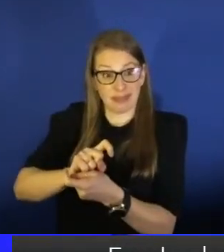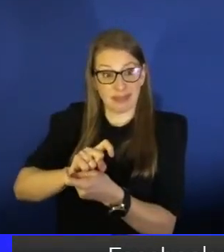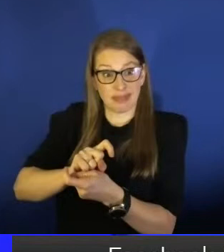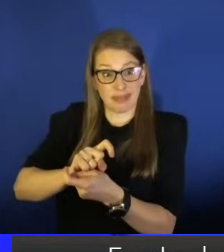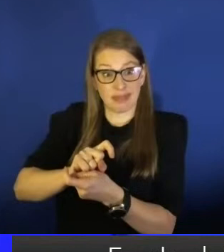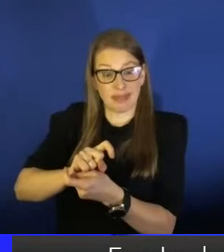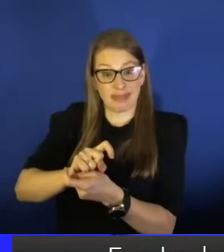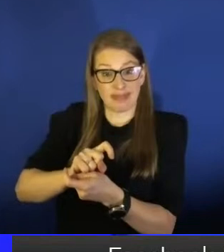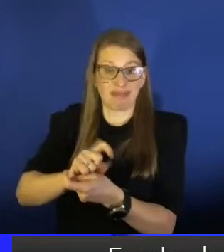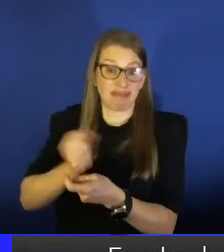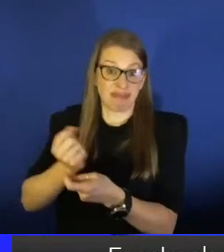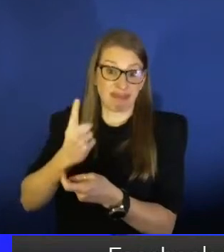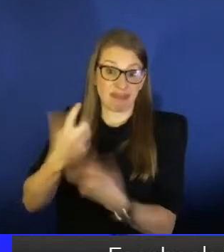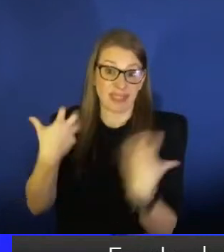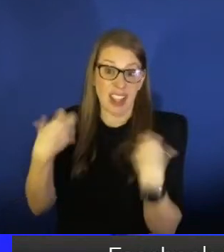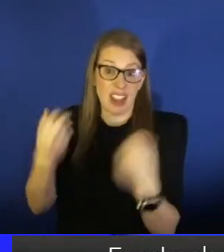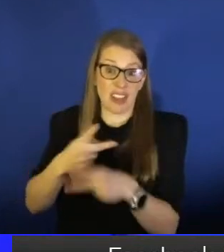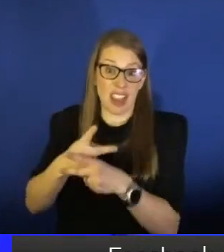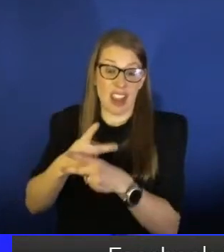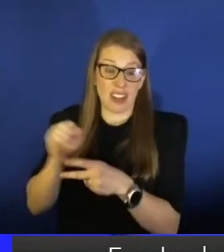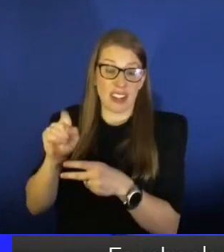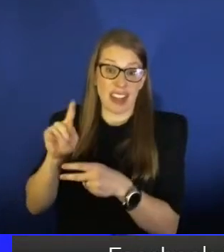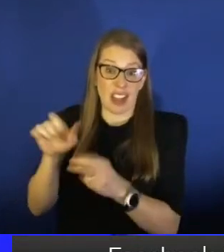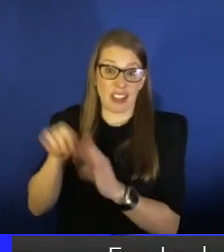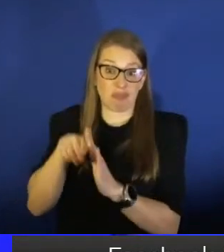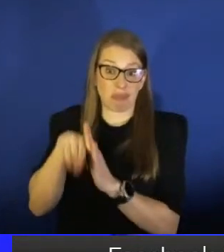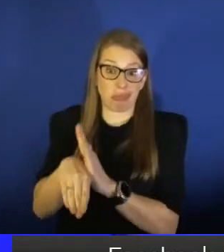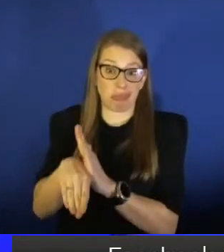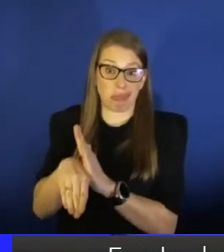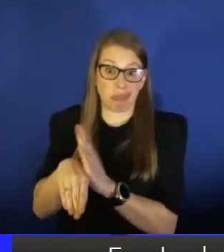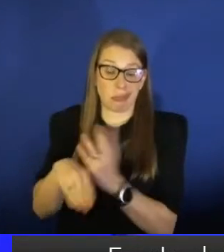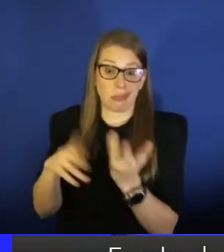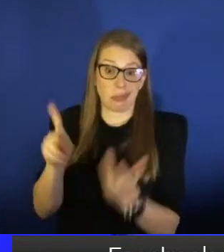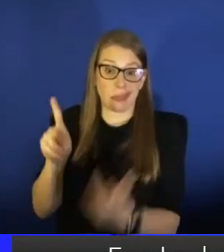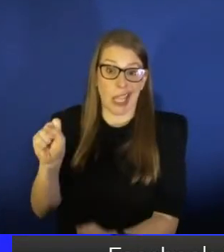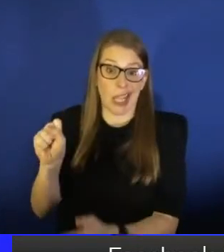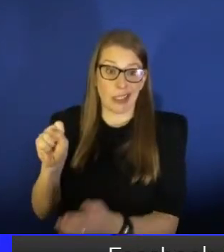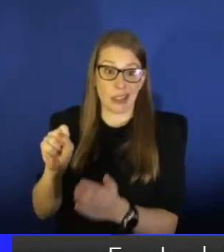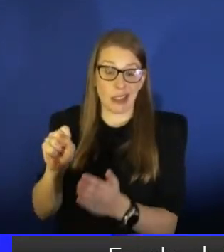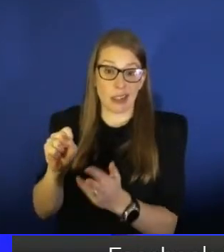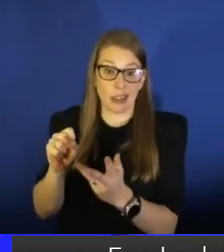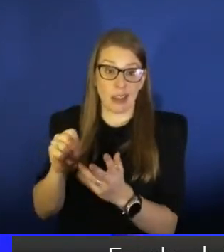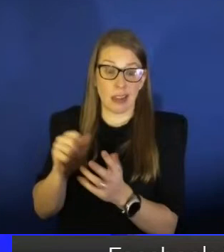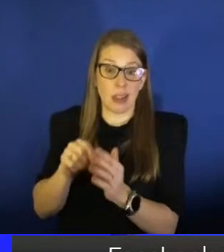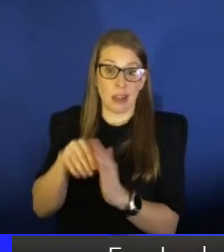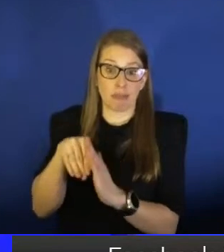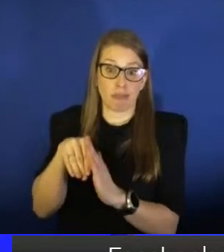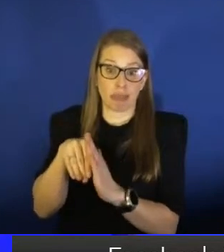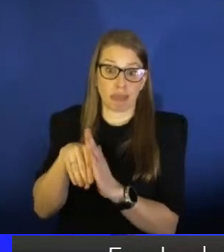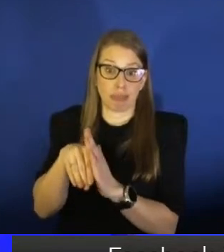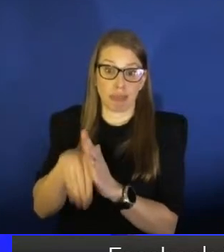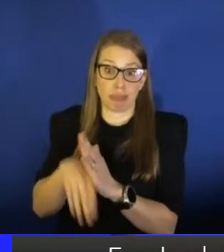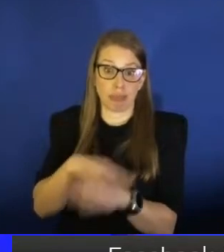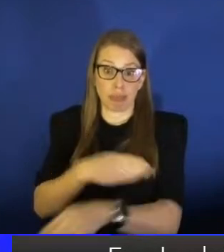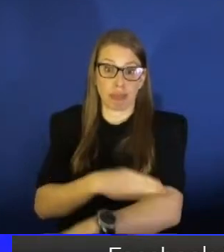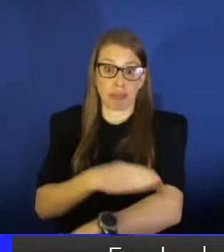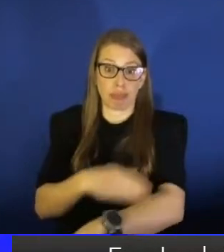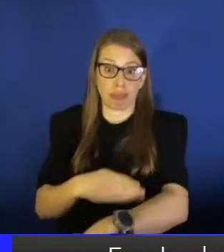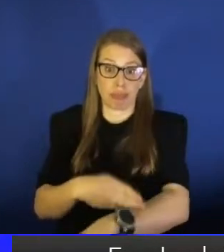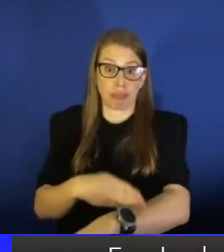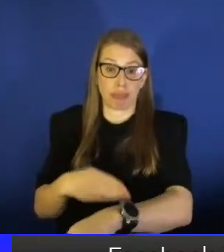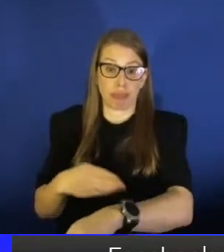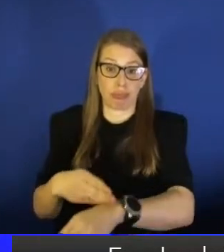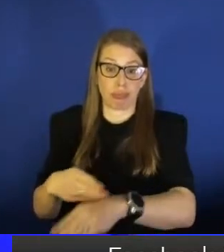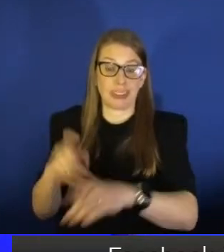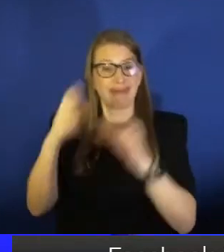healthcare status and health outcome status that Kansas has slowly been falling down? And we need to determine what's our role